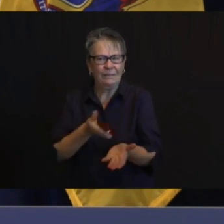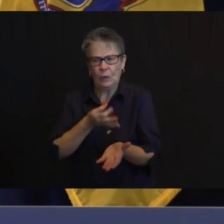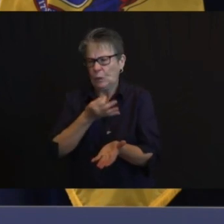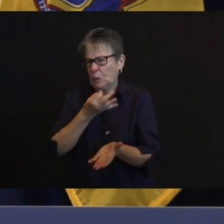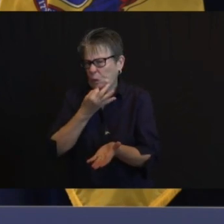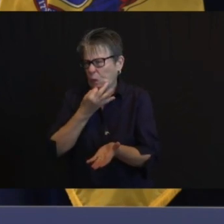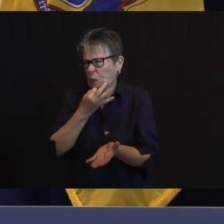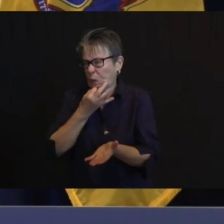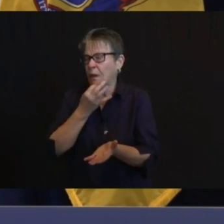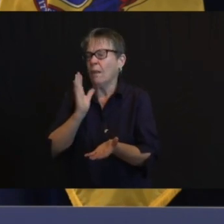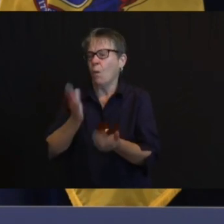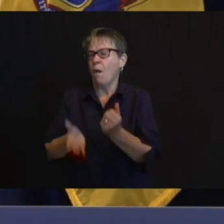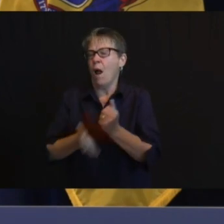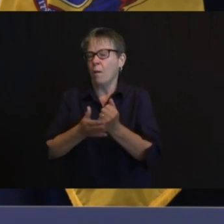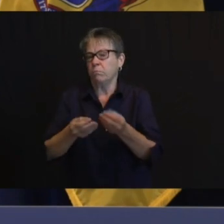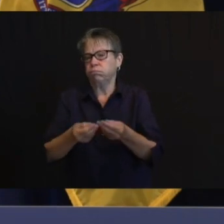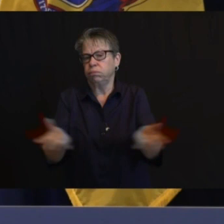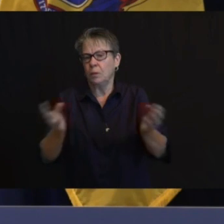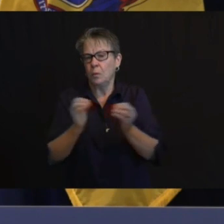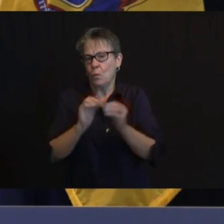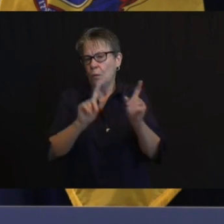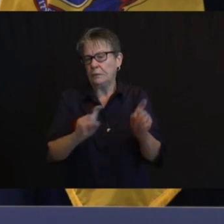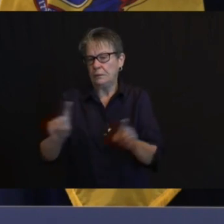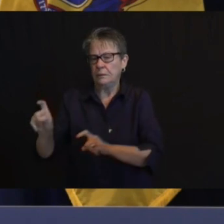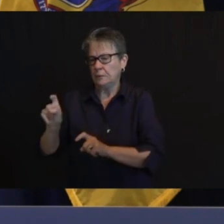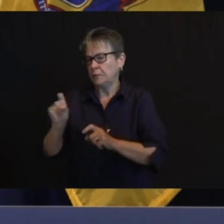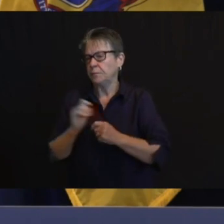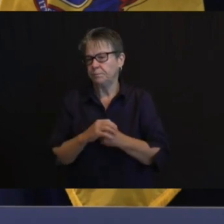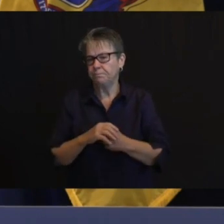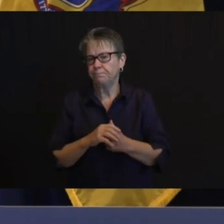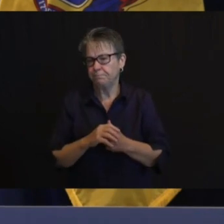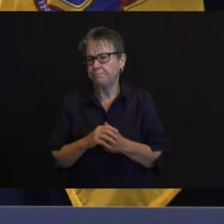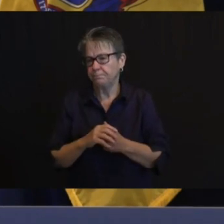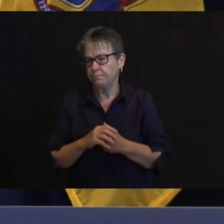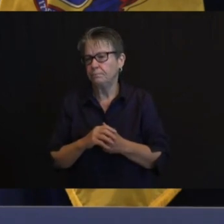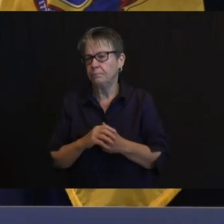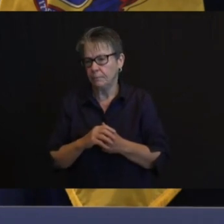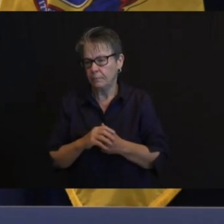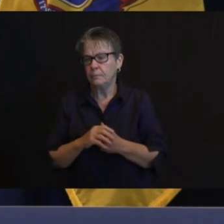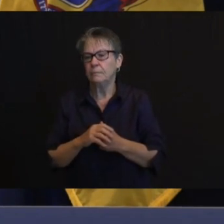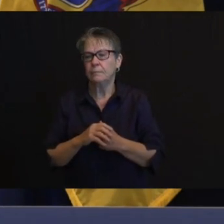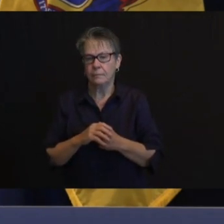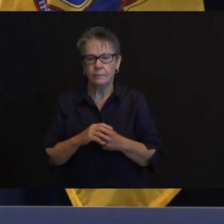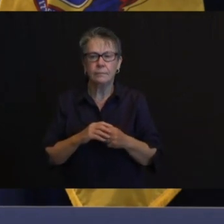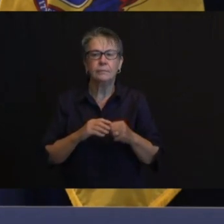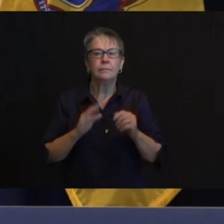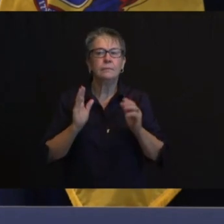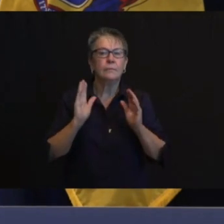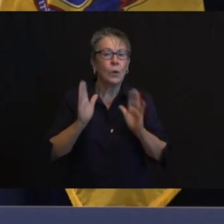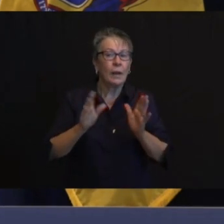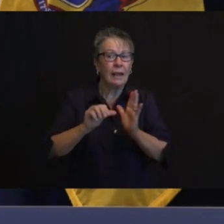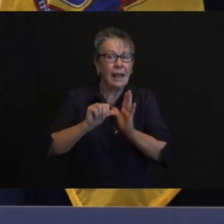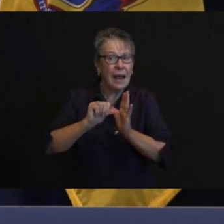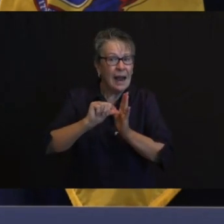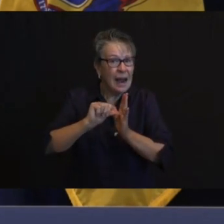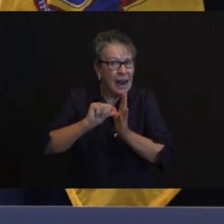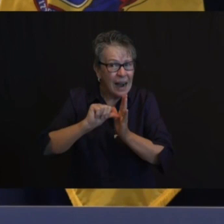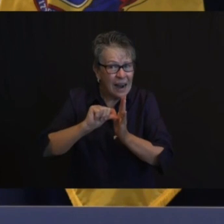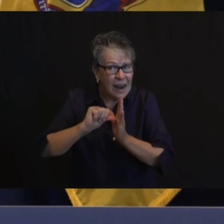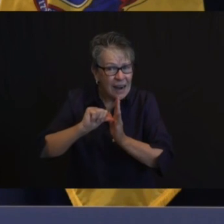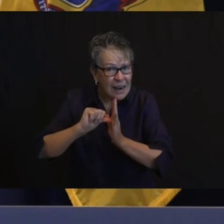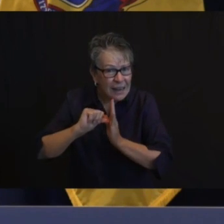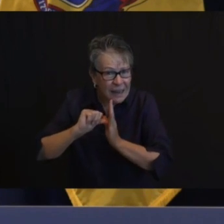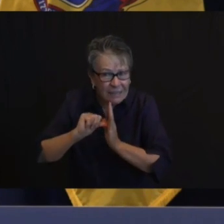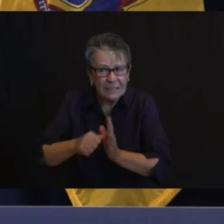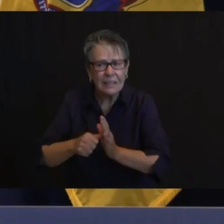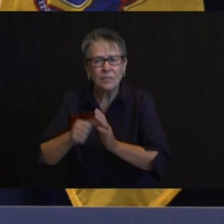continue to make a habit where we can to shine a light on pop-up testing. But I think it potentially could get worse